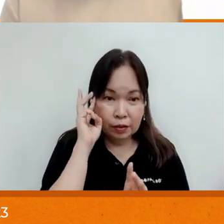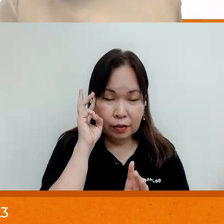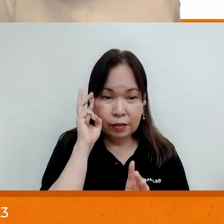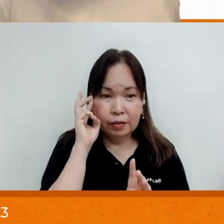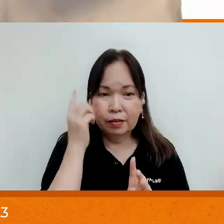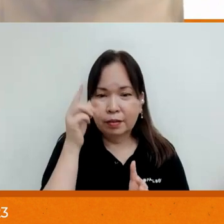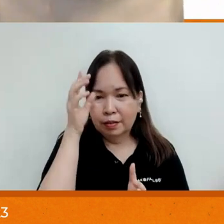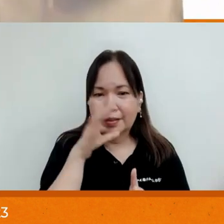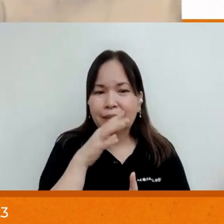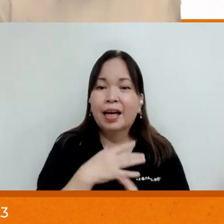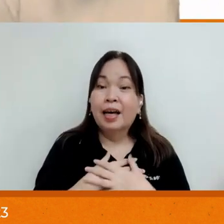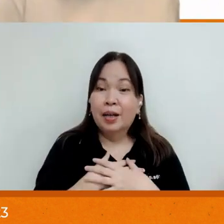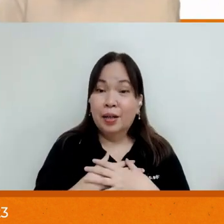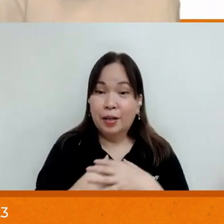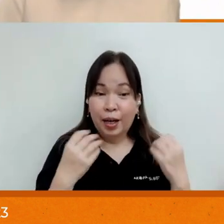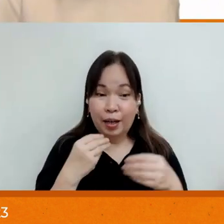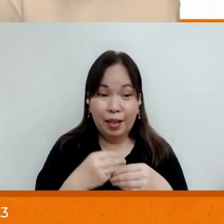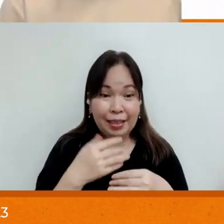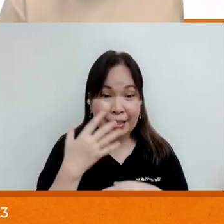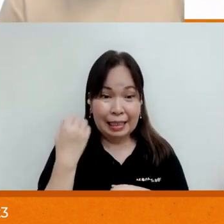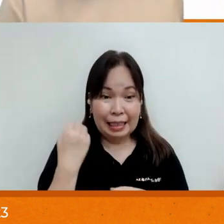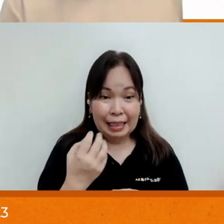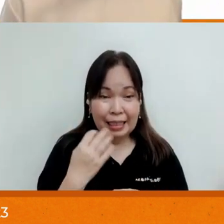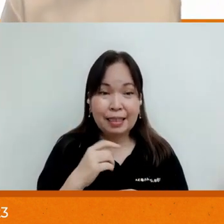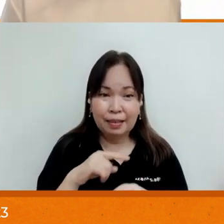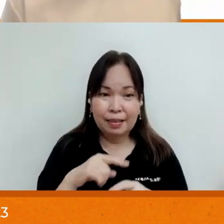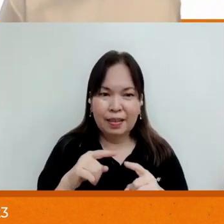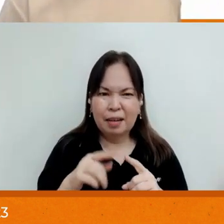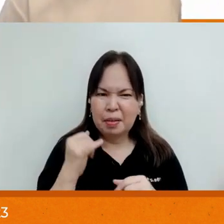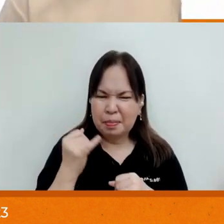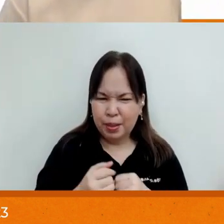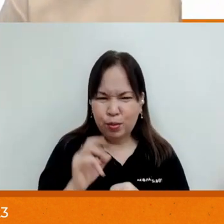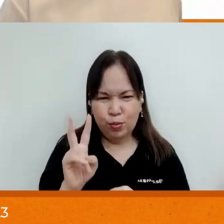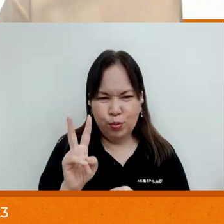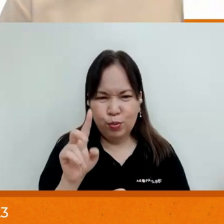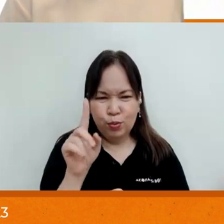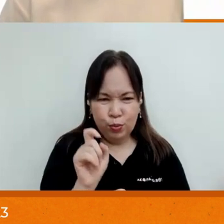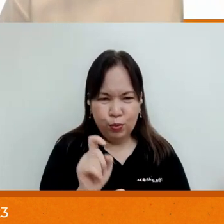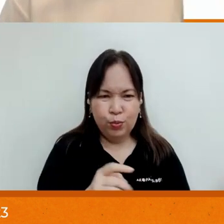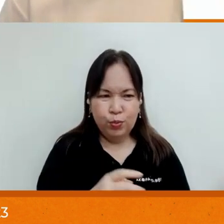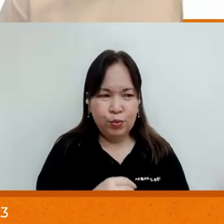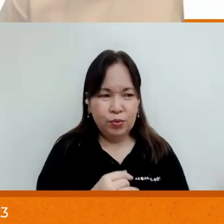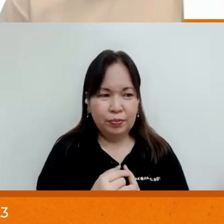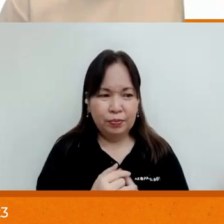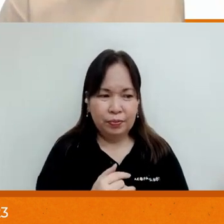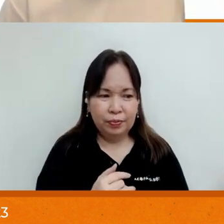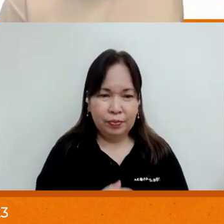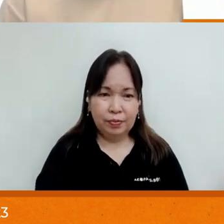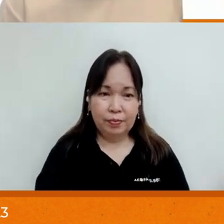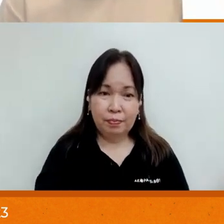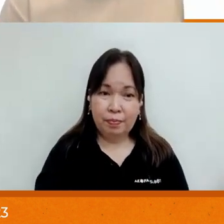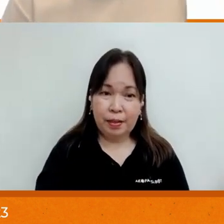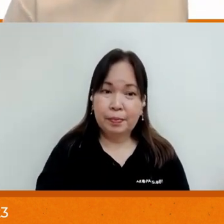talaga ng questions. But we will have the last two questions. I'll maybe address